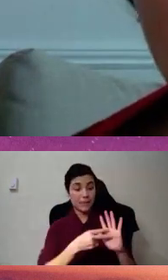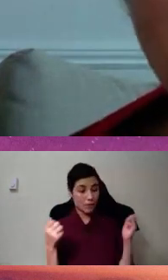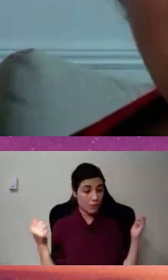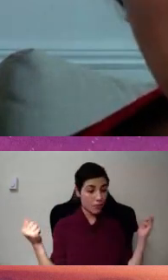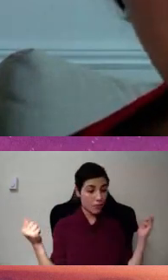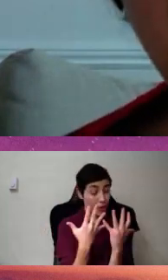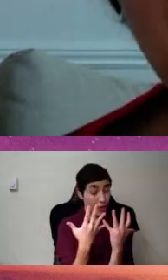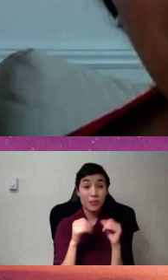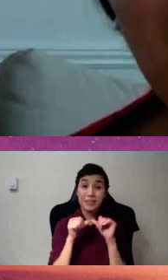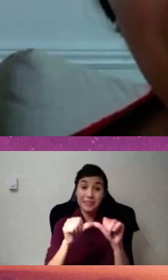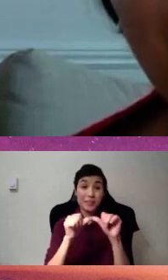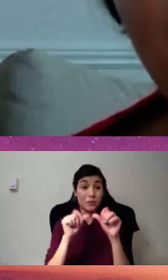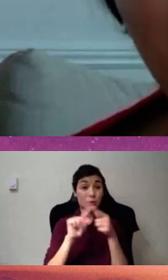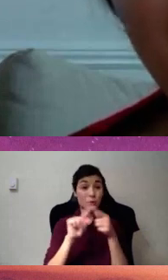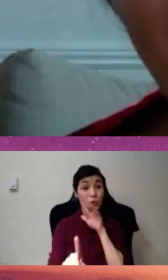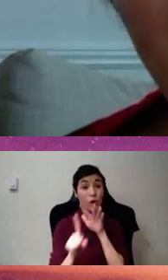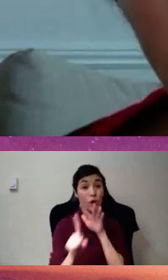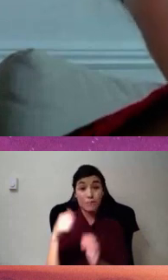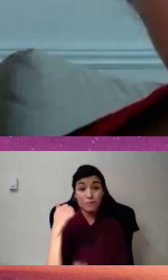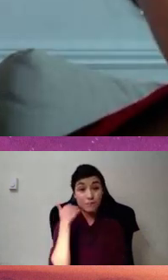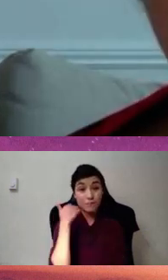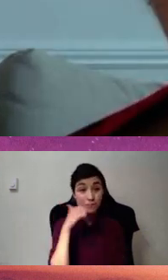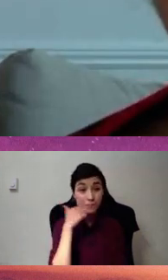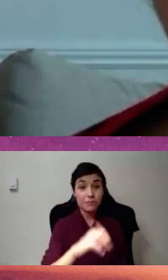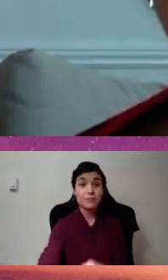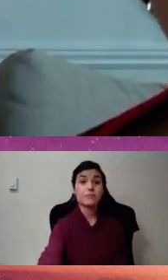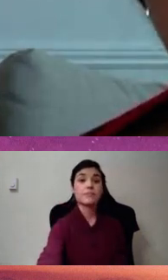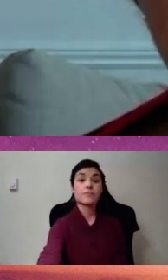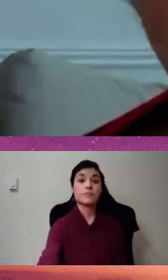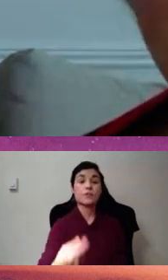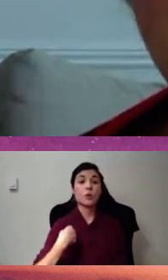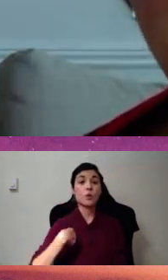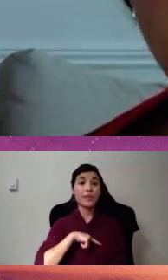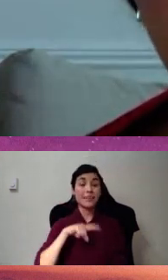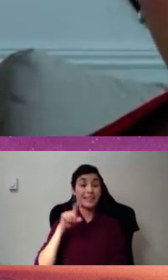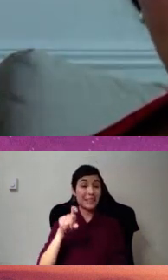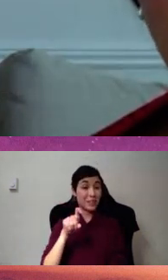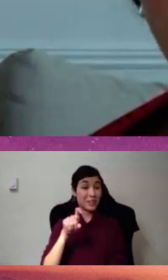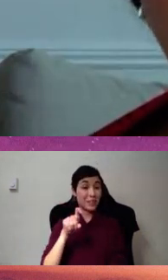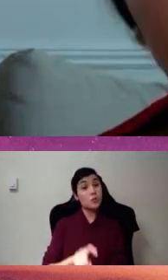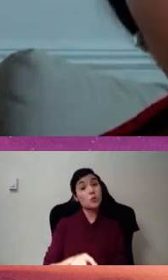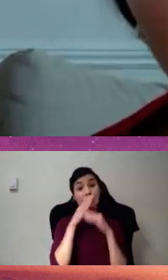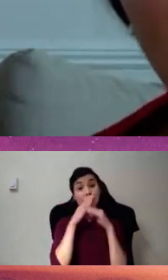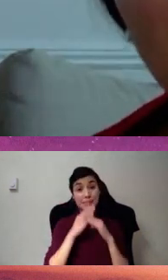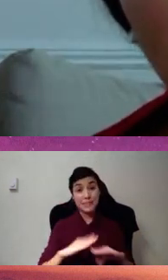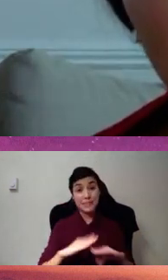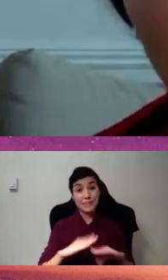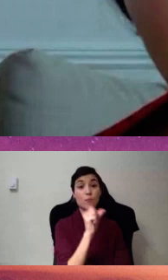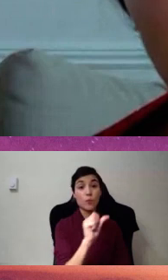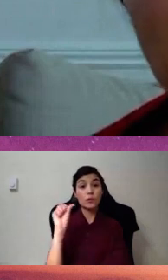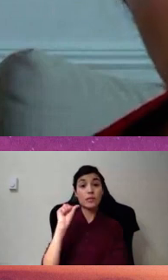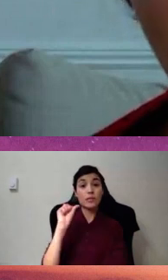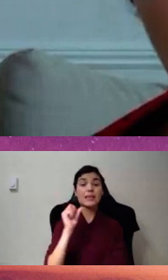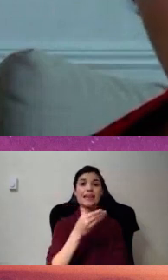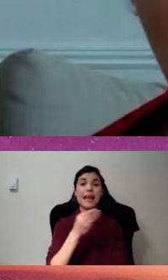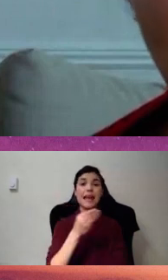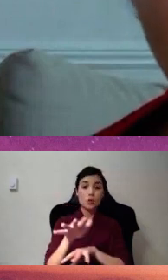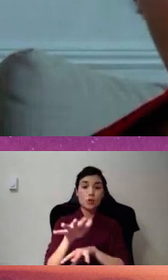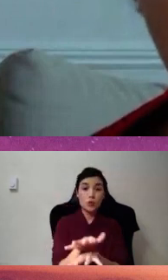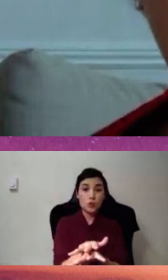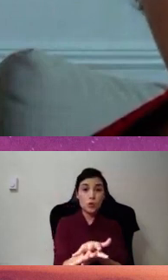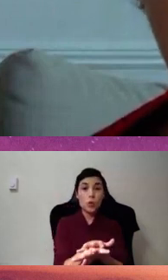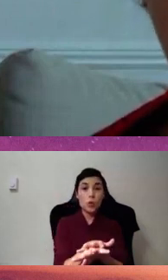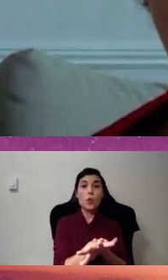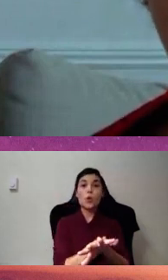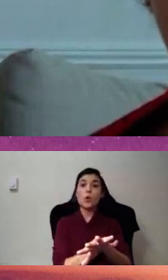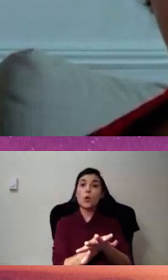Ifafafine specifically, we've had to silently protest and slowly insert our existence into Samoan life